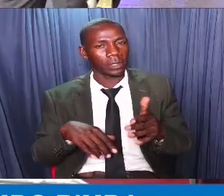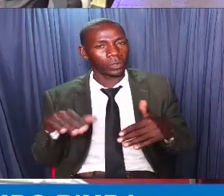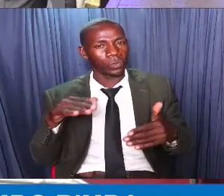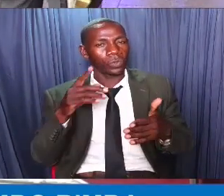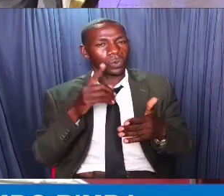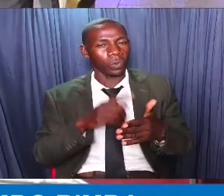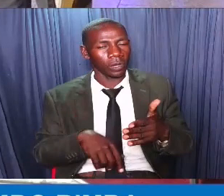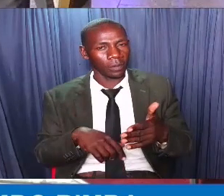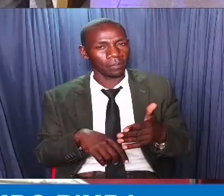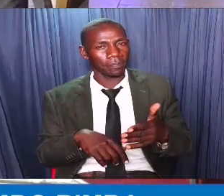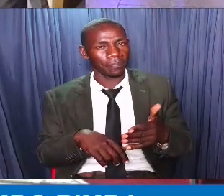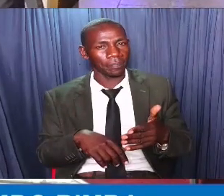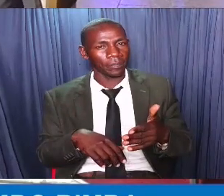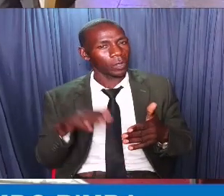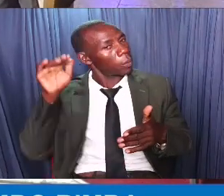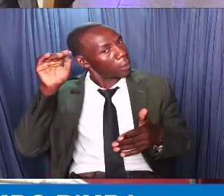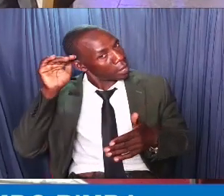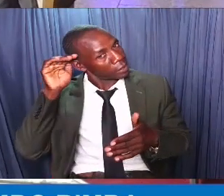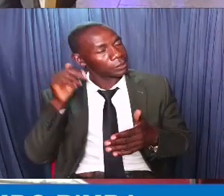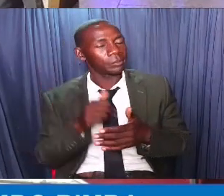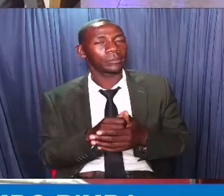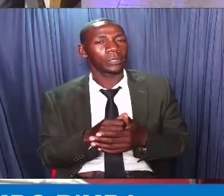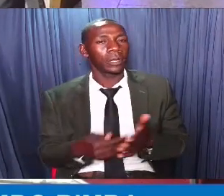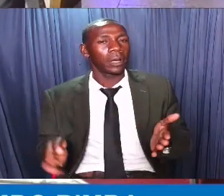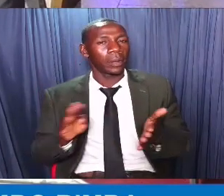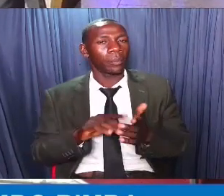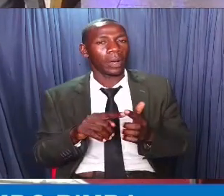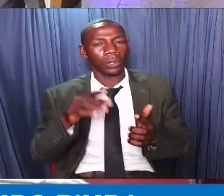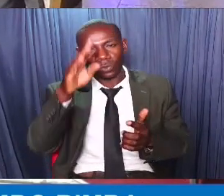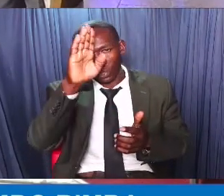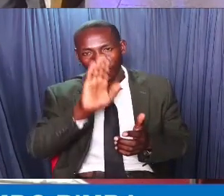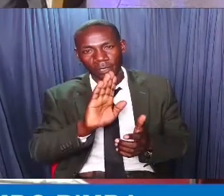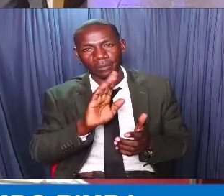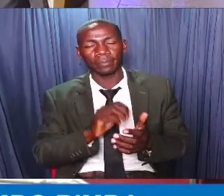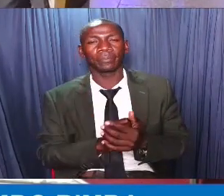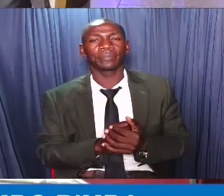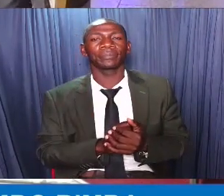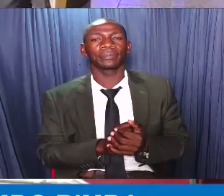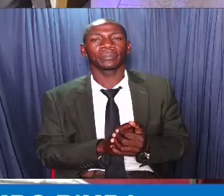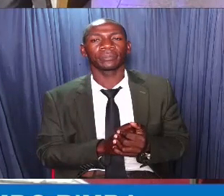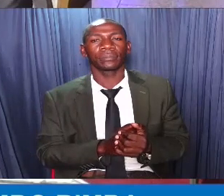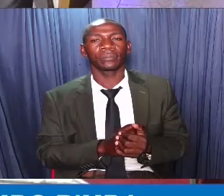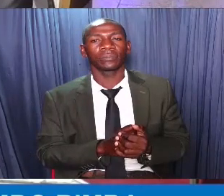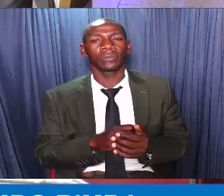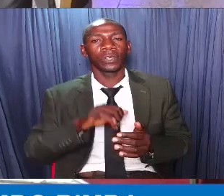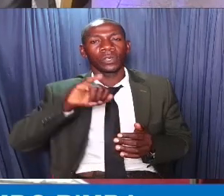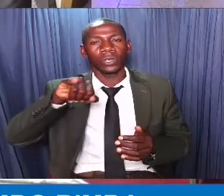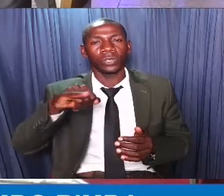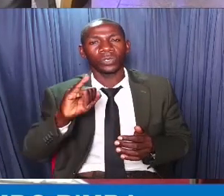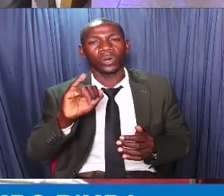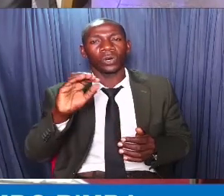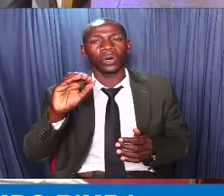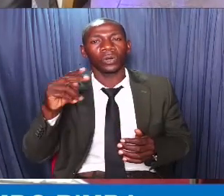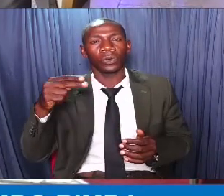Unatenda nini? What are you executing? Kutii. Obey. Kumrudia Mungu. And returning to God. Yohana akaambiwa. John